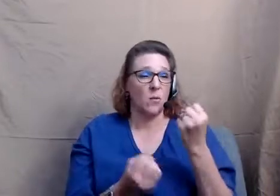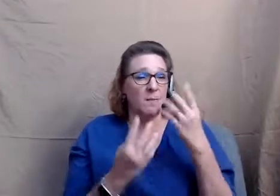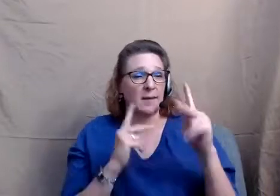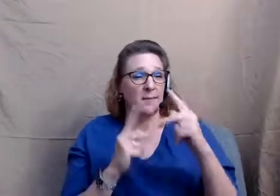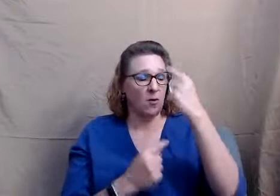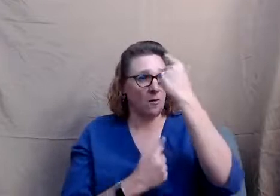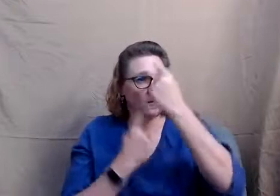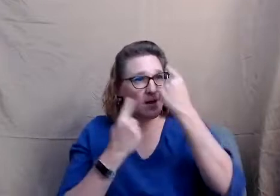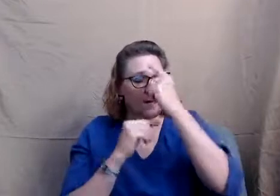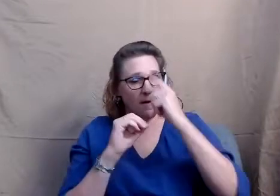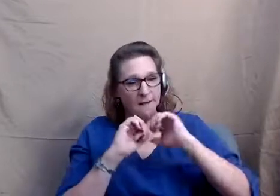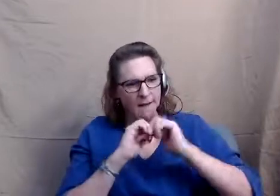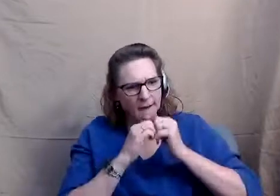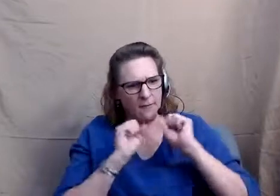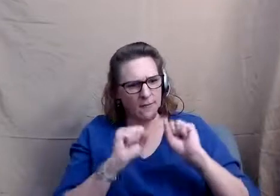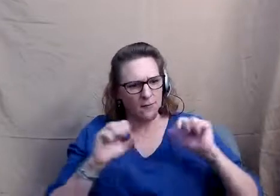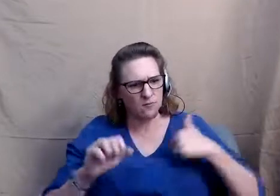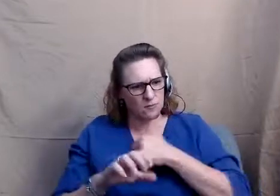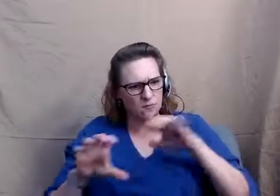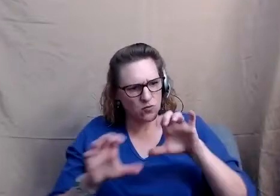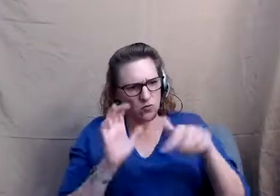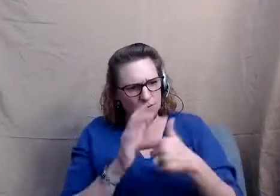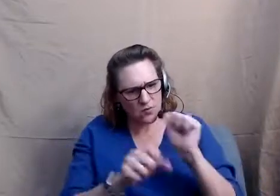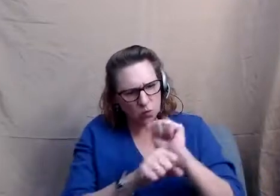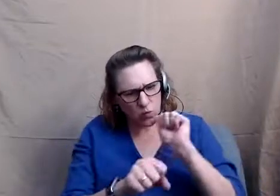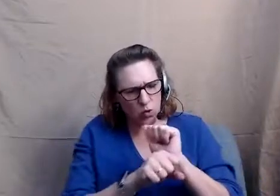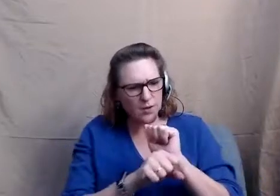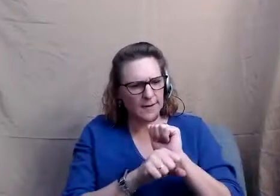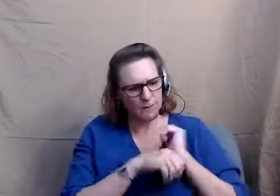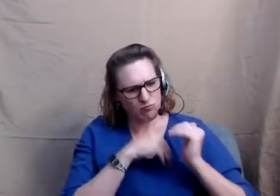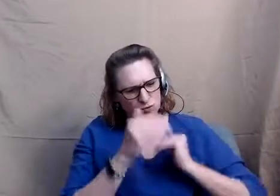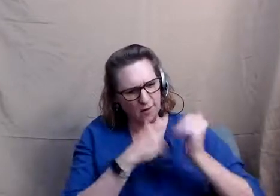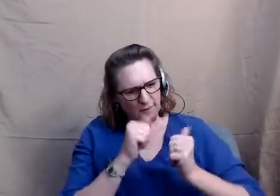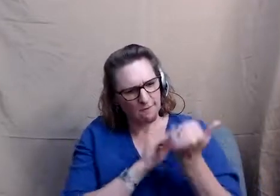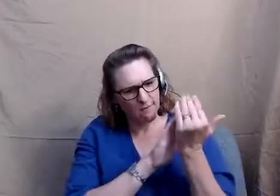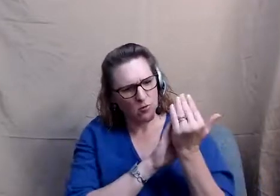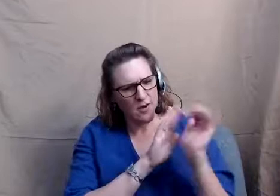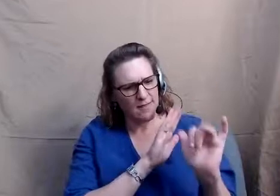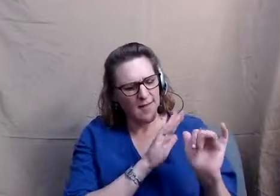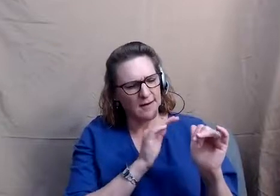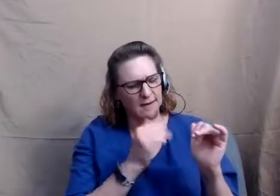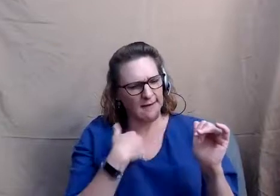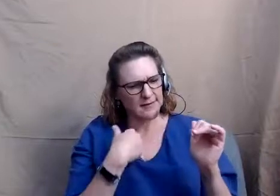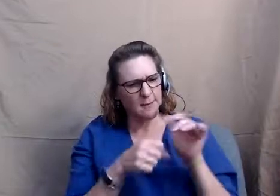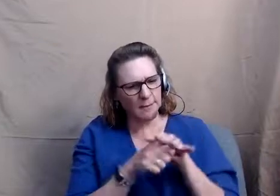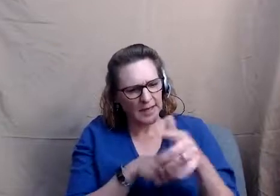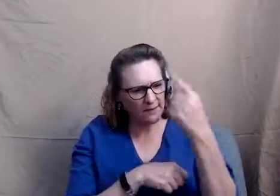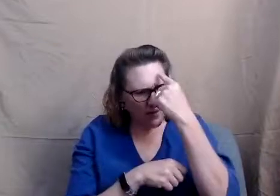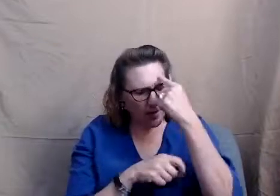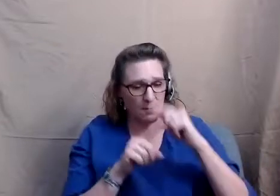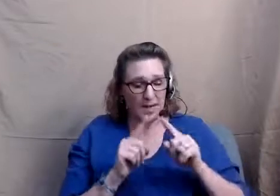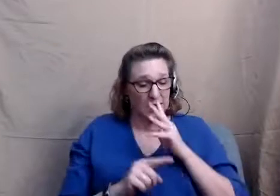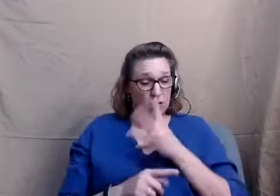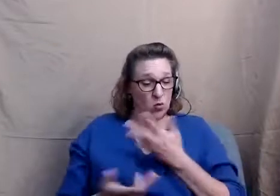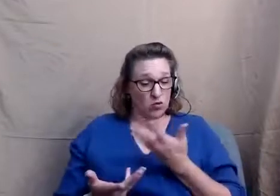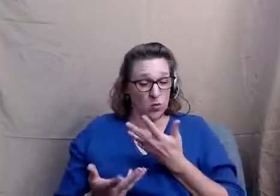doing that work in a way that's thoughtful and productive. But what that ignores is that